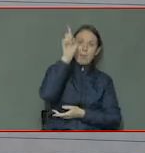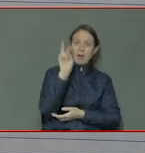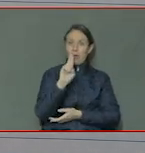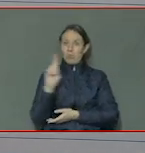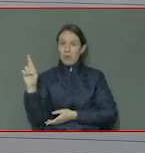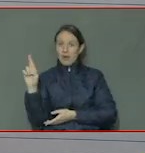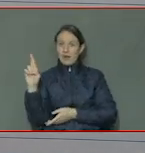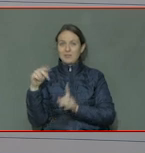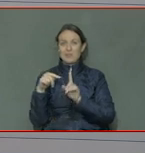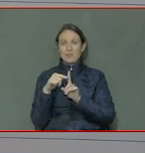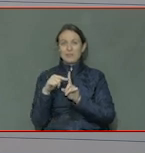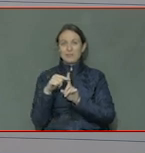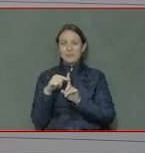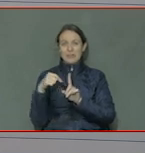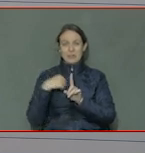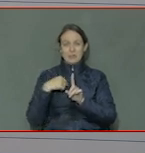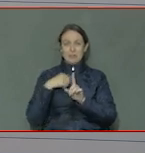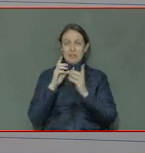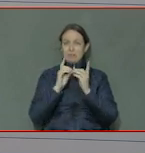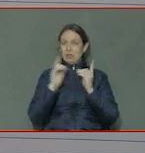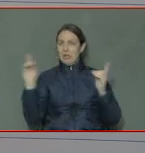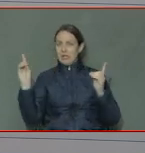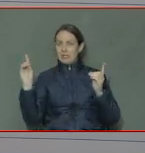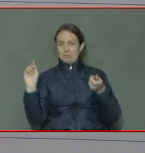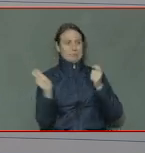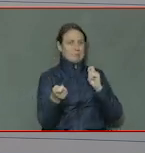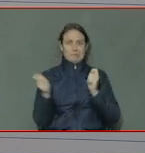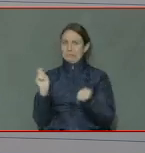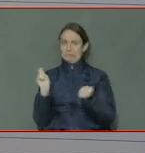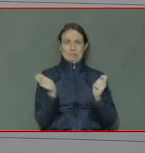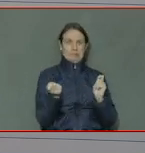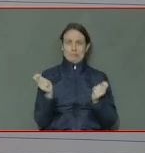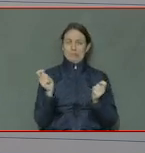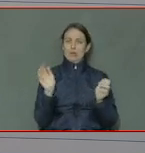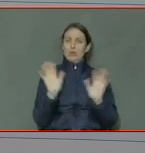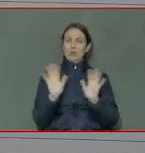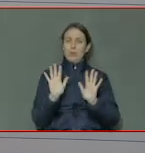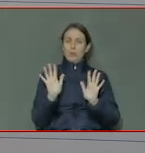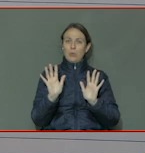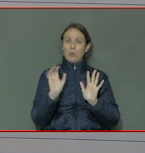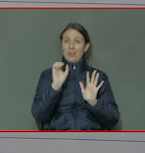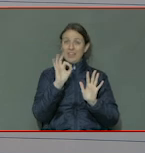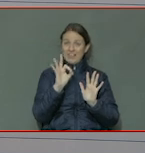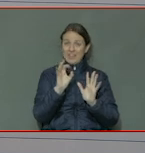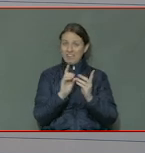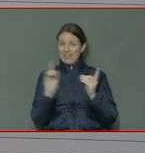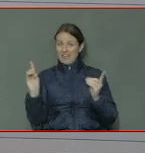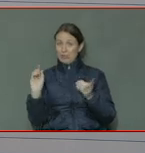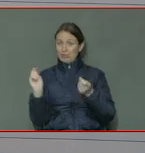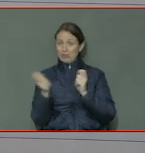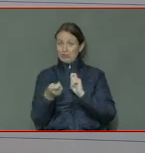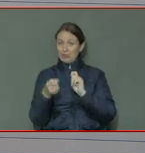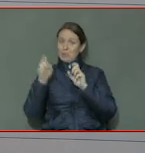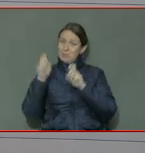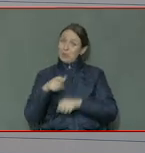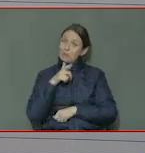positive. So I don't change direction. And please remember, if you want to change the direction, please indicate it to us,